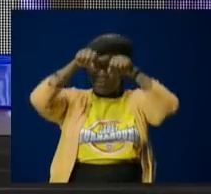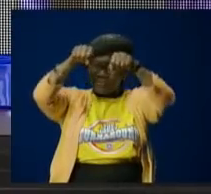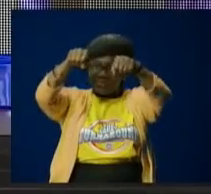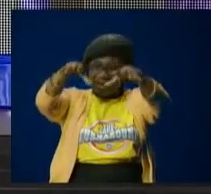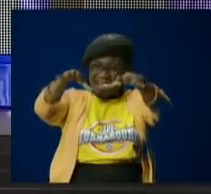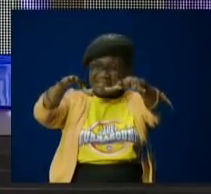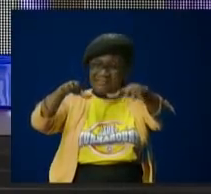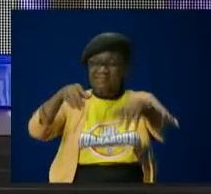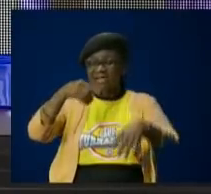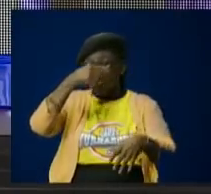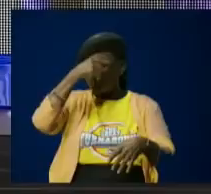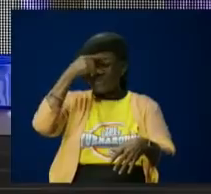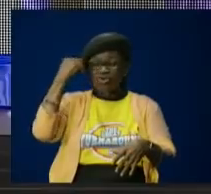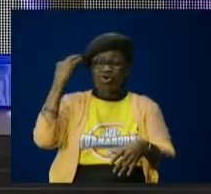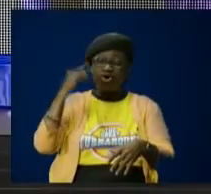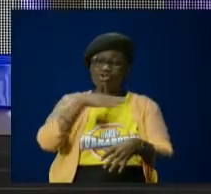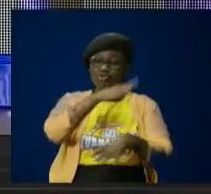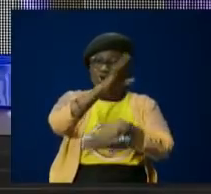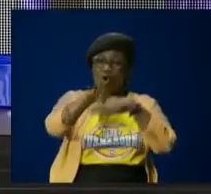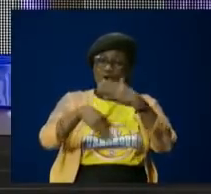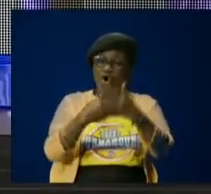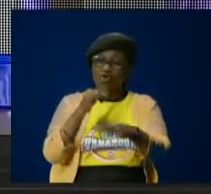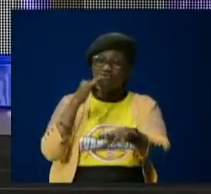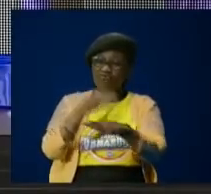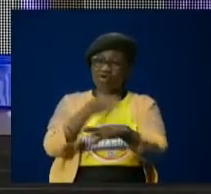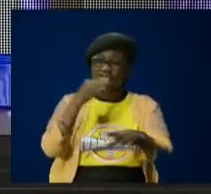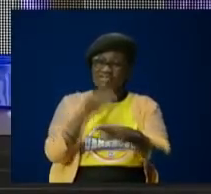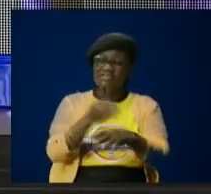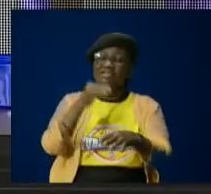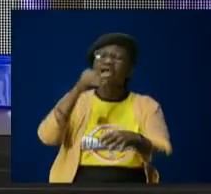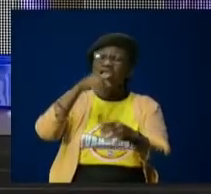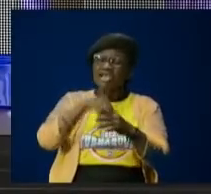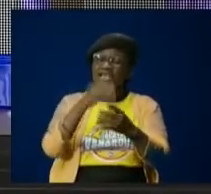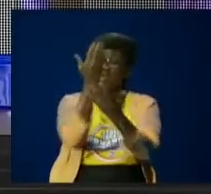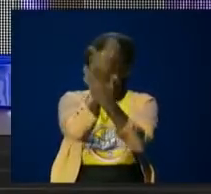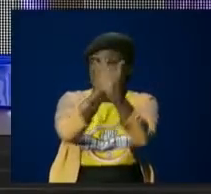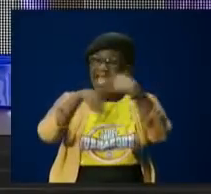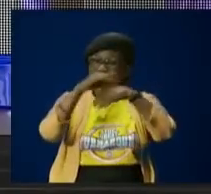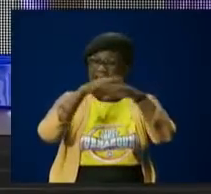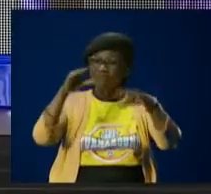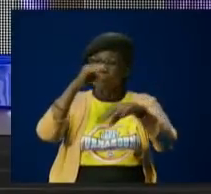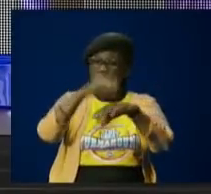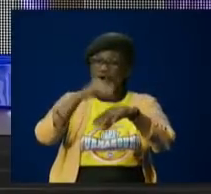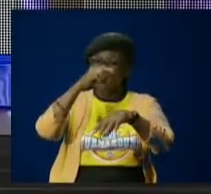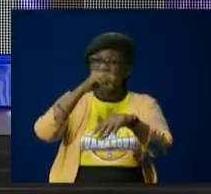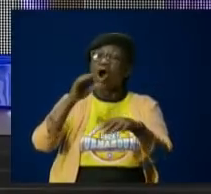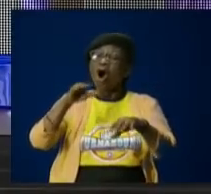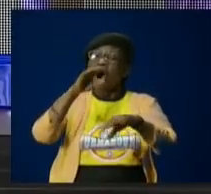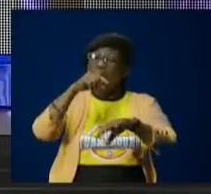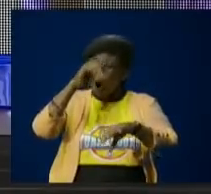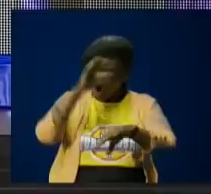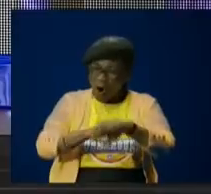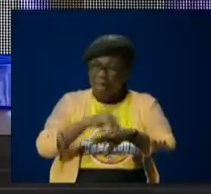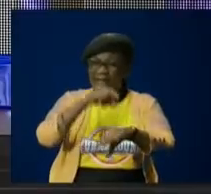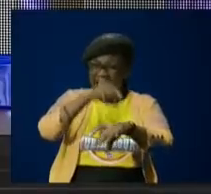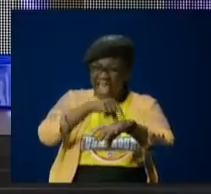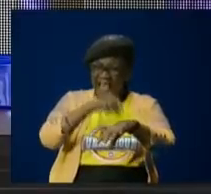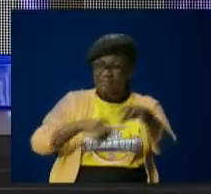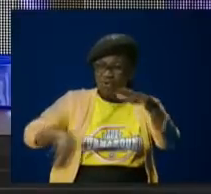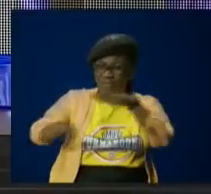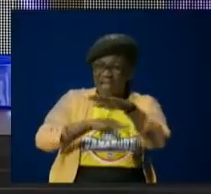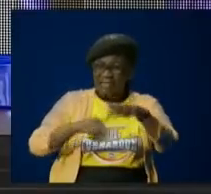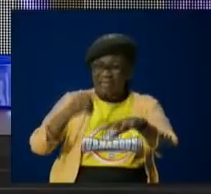because all forces in heaven, on earth, underneath the earth, are